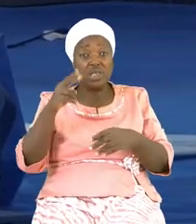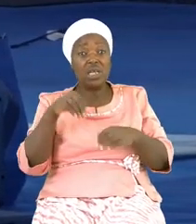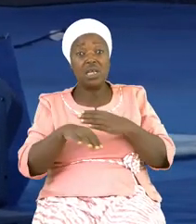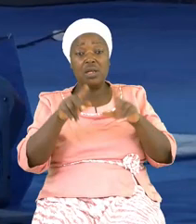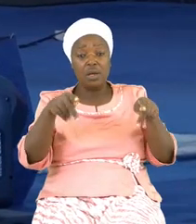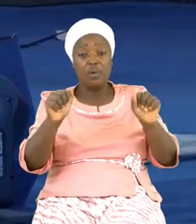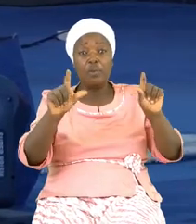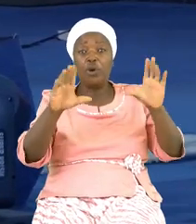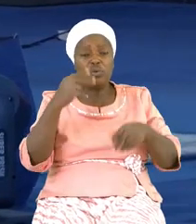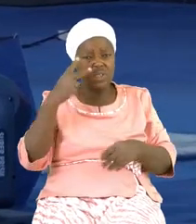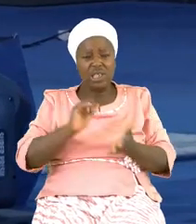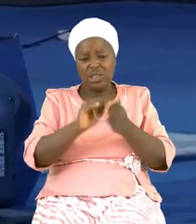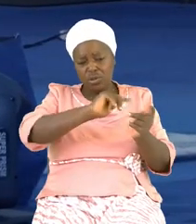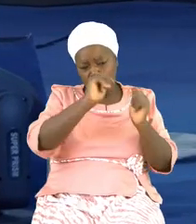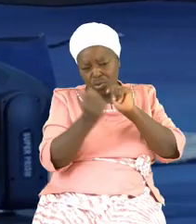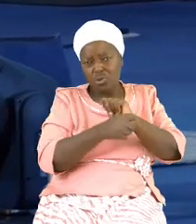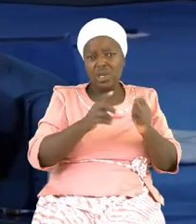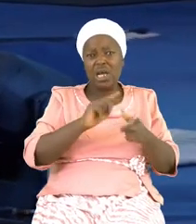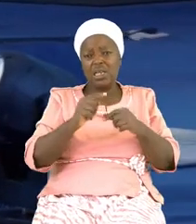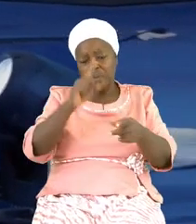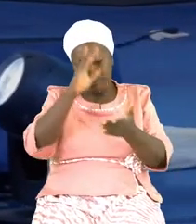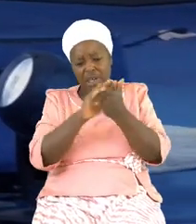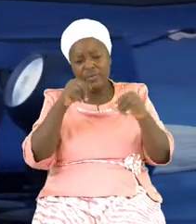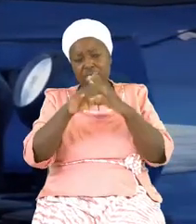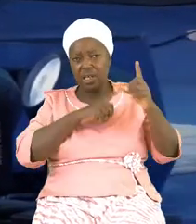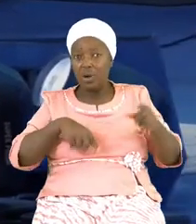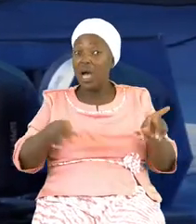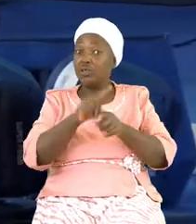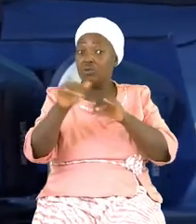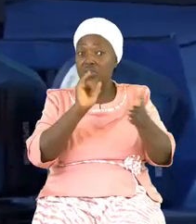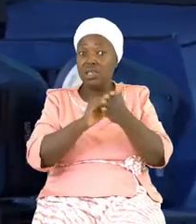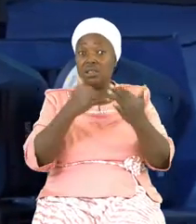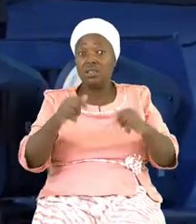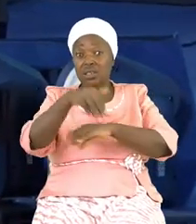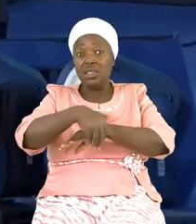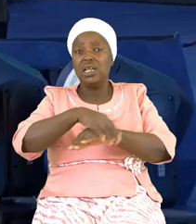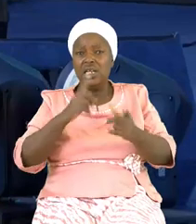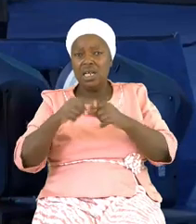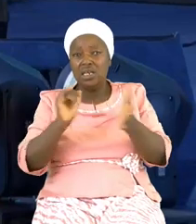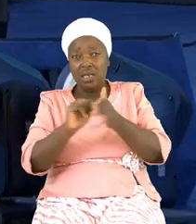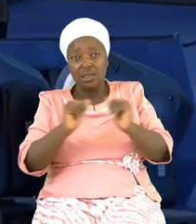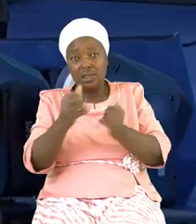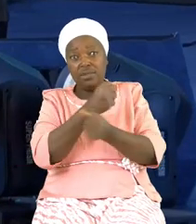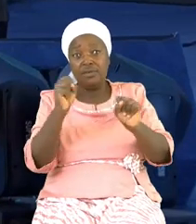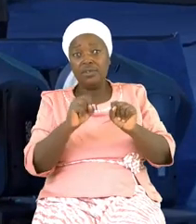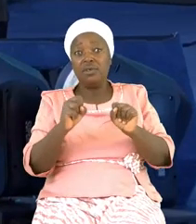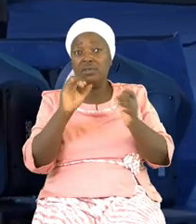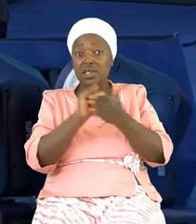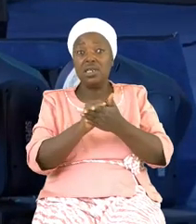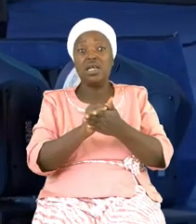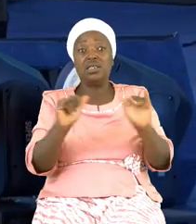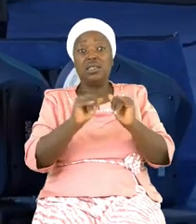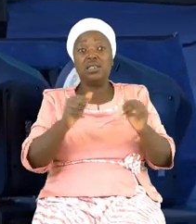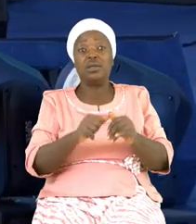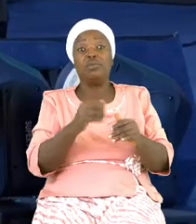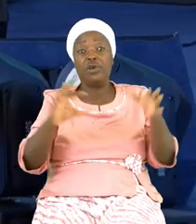turned and believed in the Lord. As you do that tonight, that same salvation, that same reconciliation